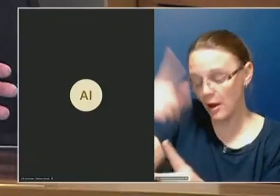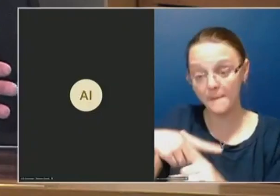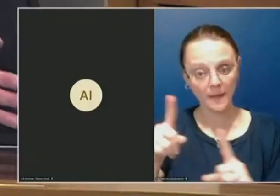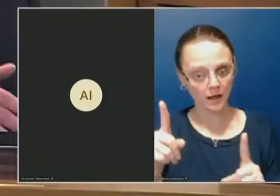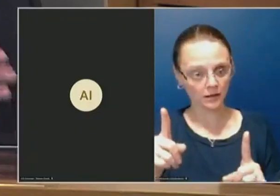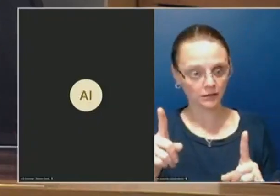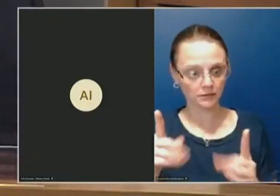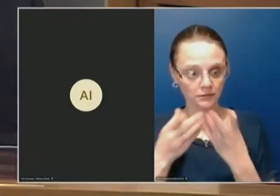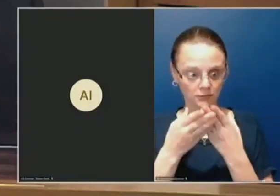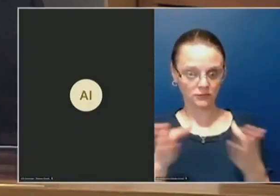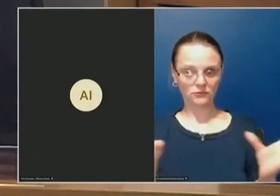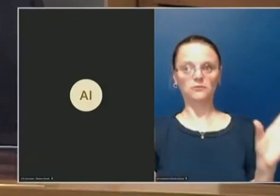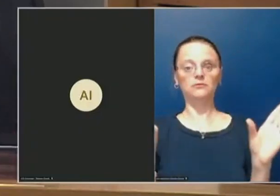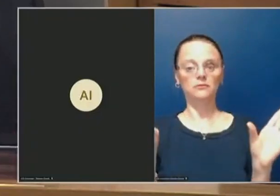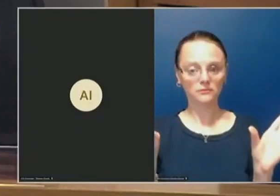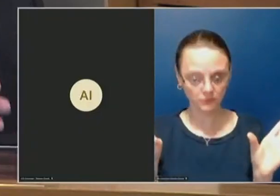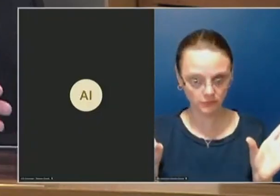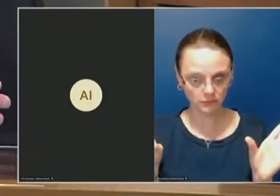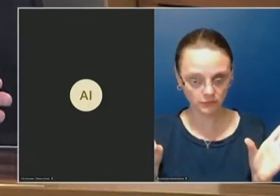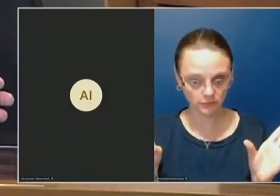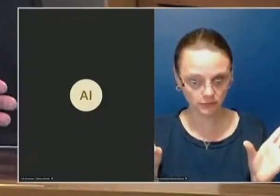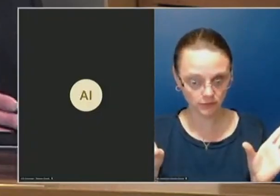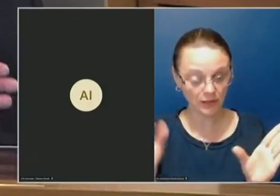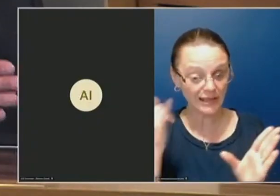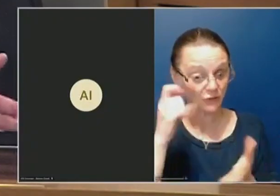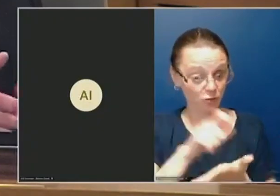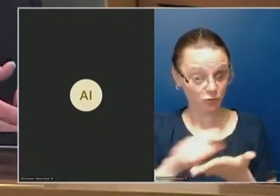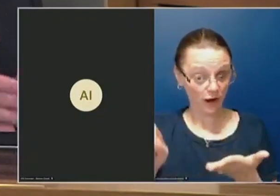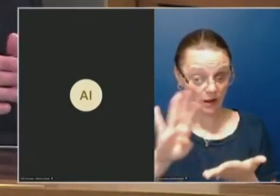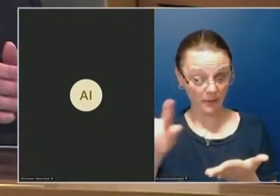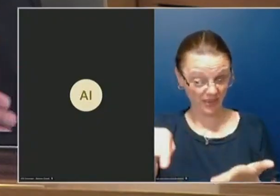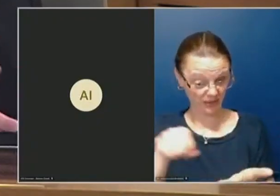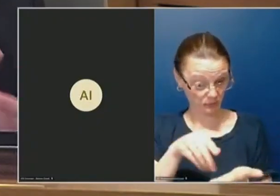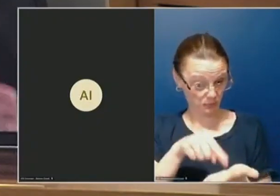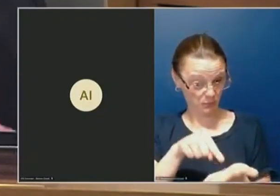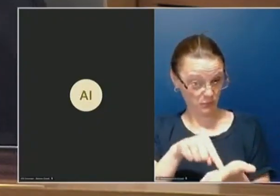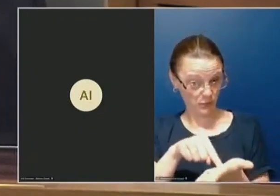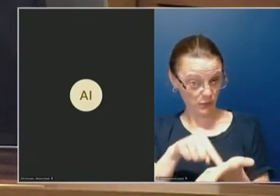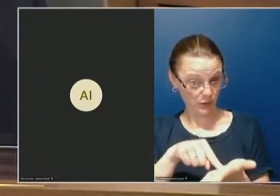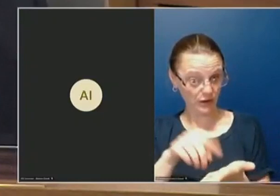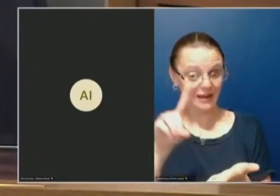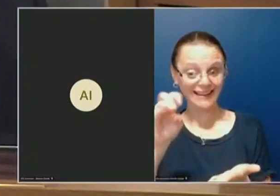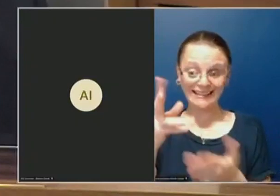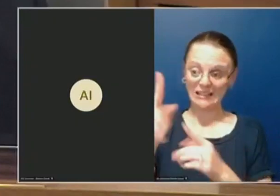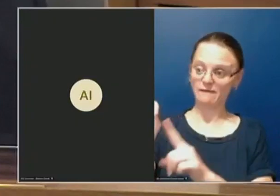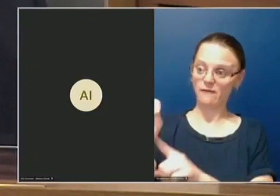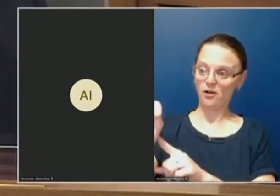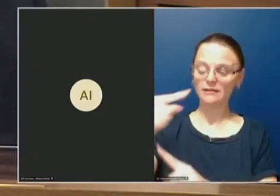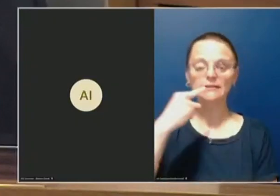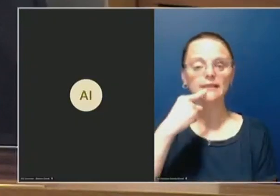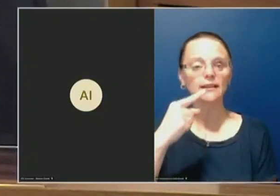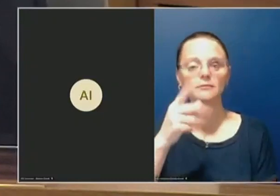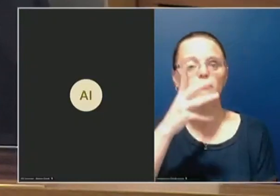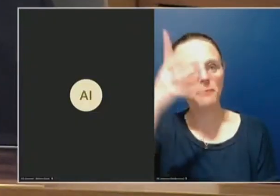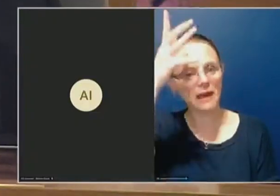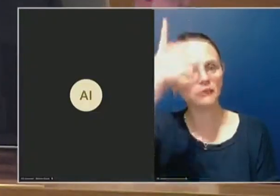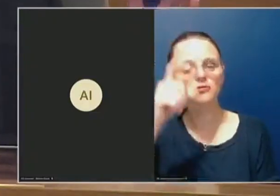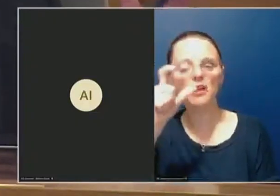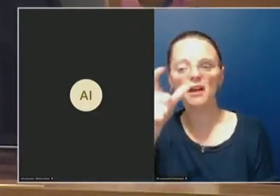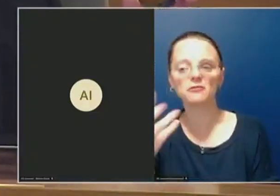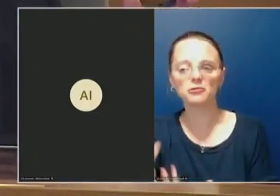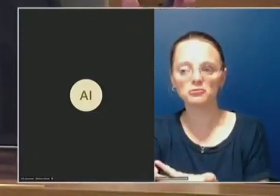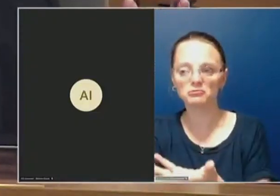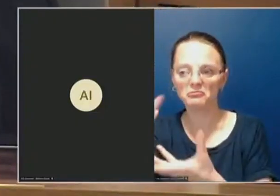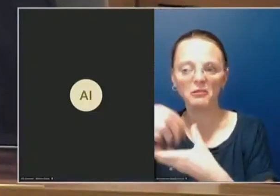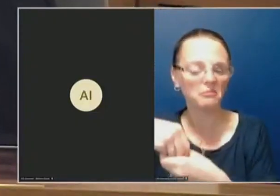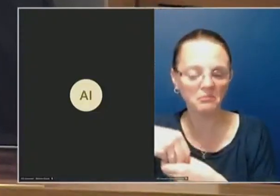practice, when you write a law like that, in practice, the default becomes not engaging the parents. I've talked